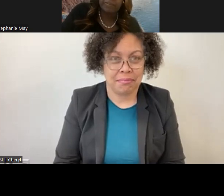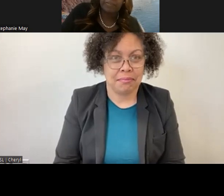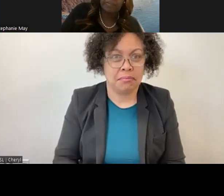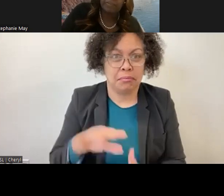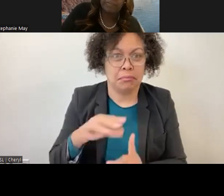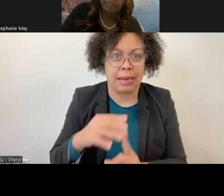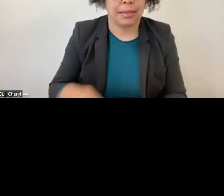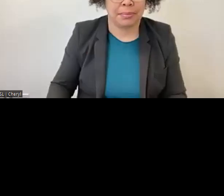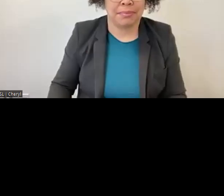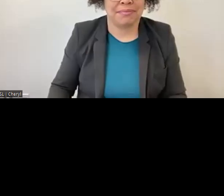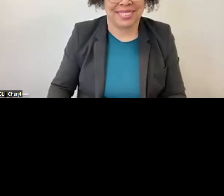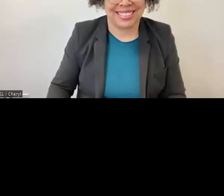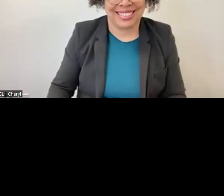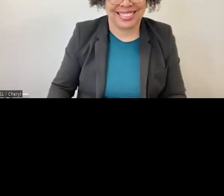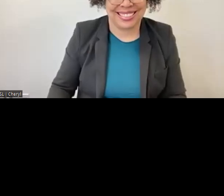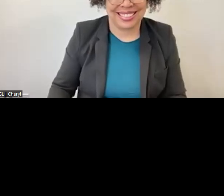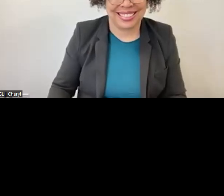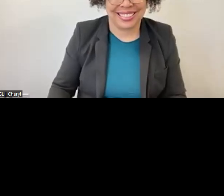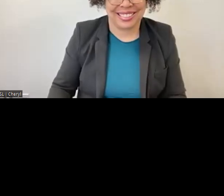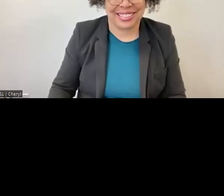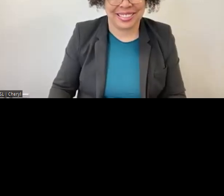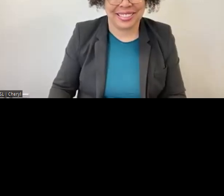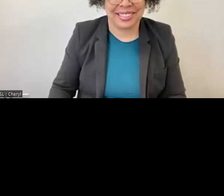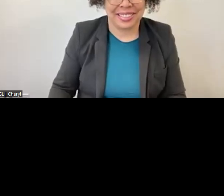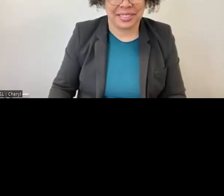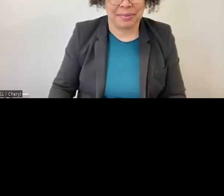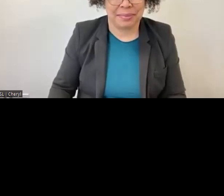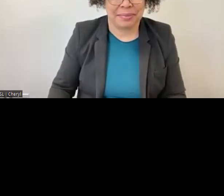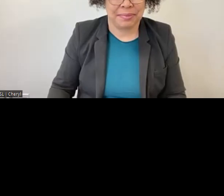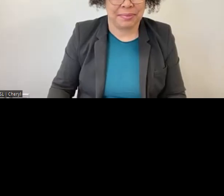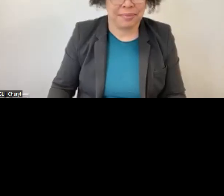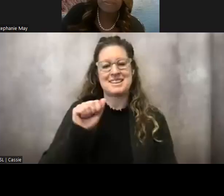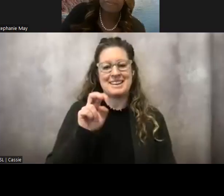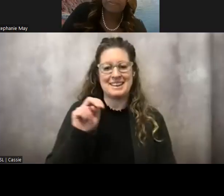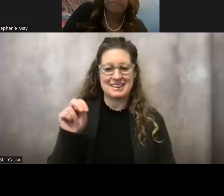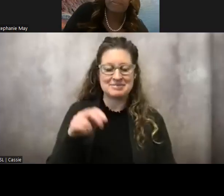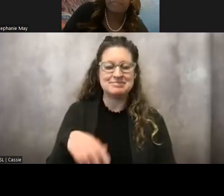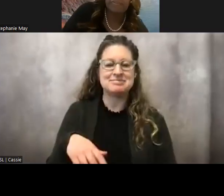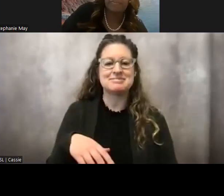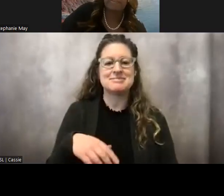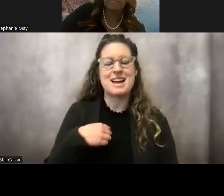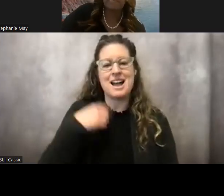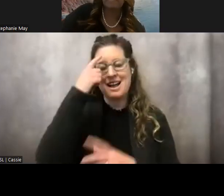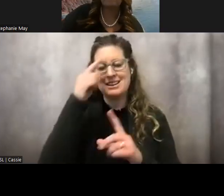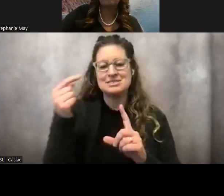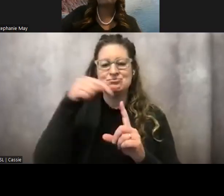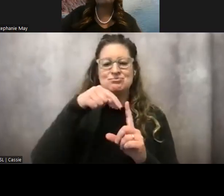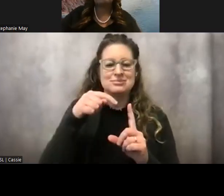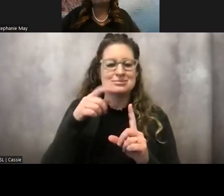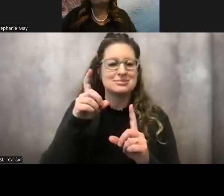Yeah, I really think, I go back to what Dr. Preston had said